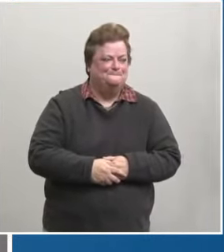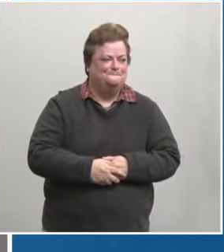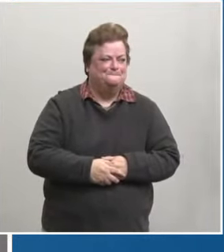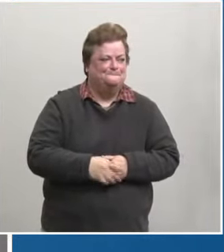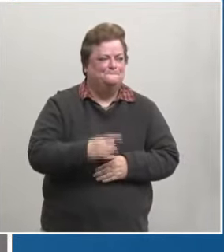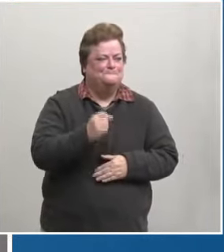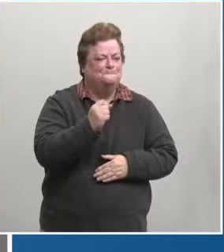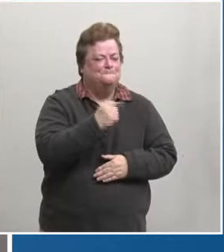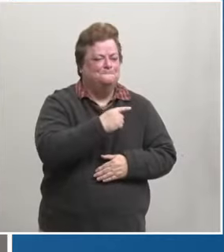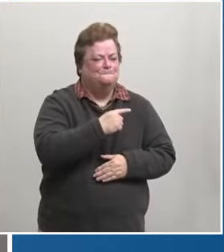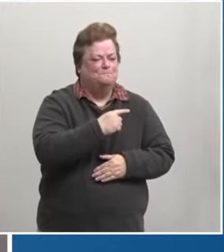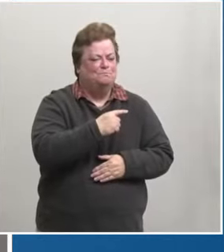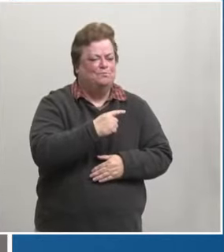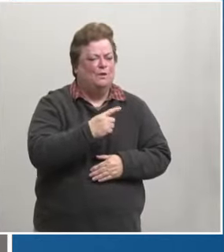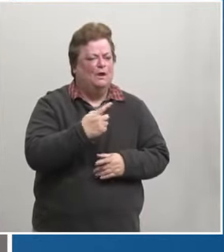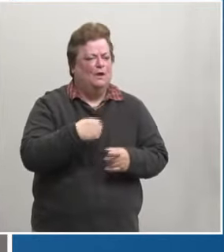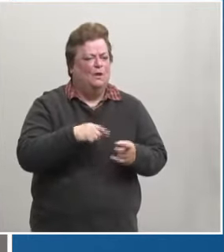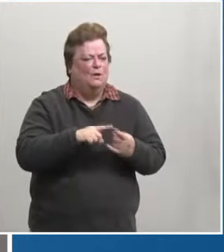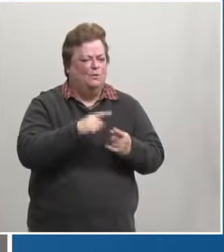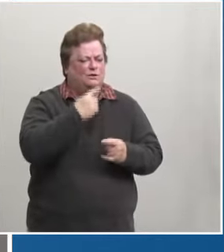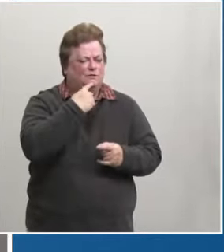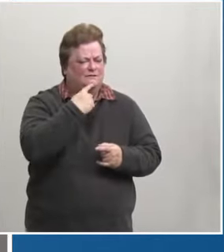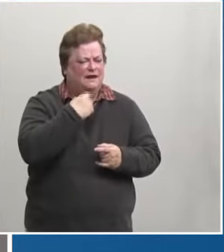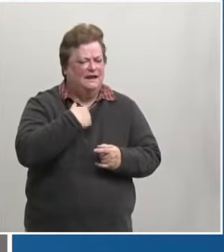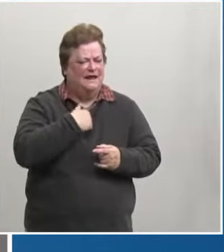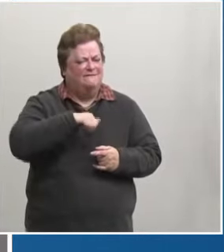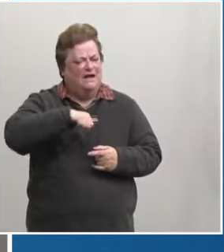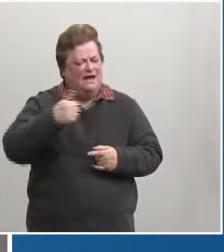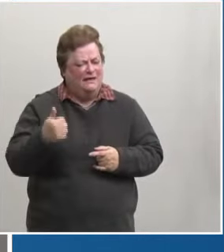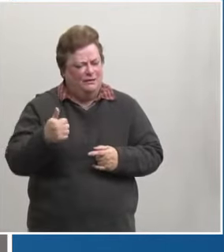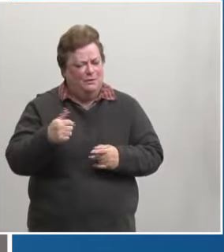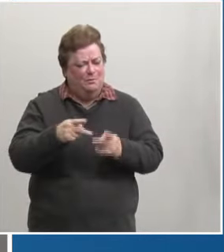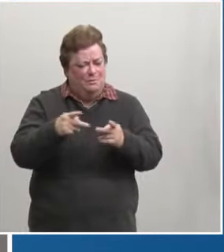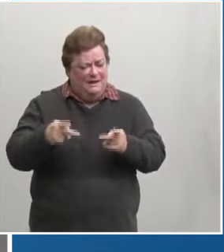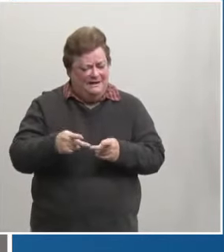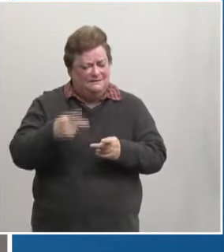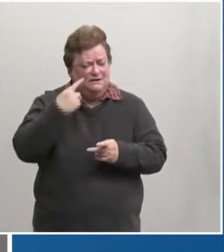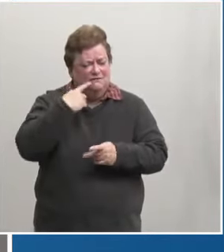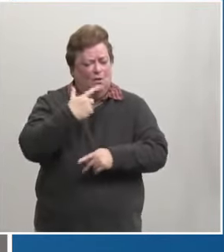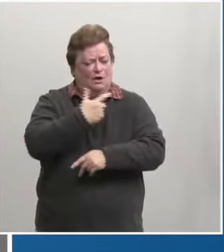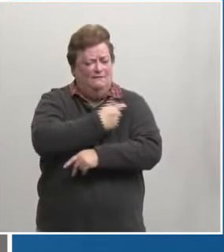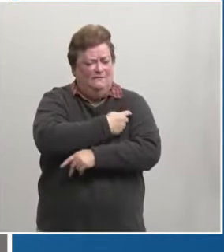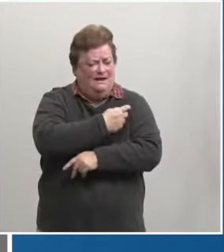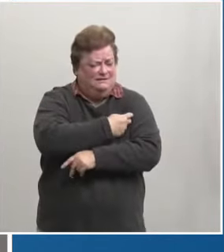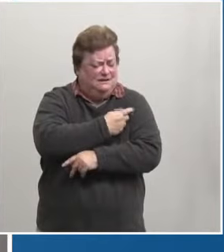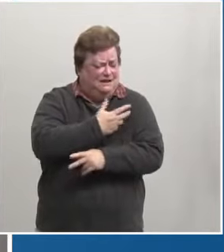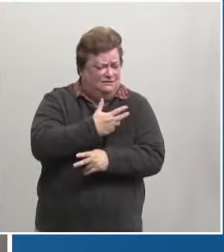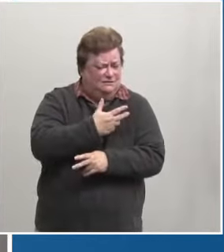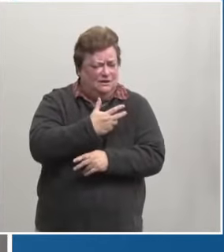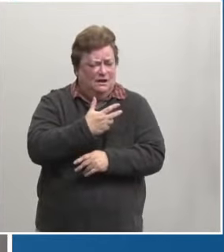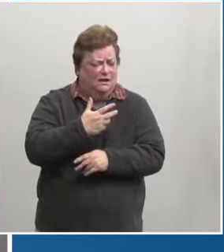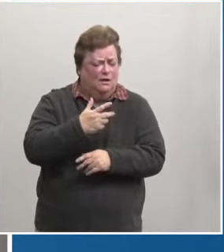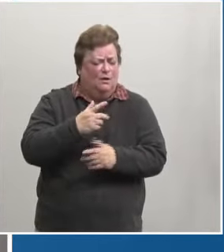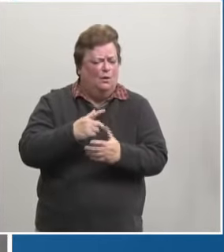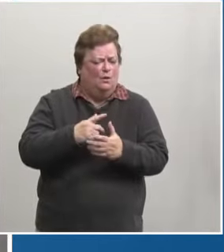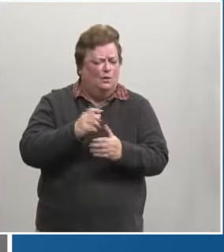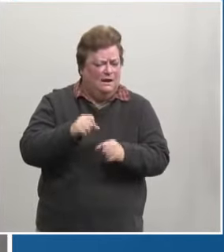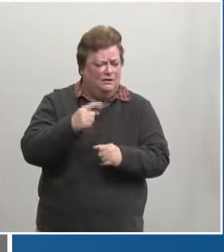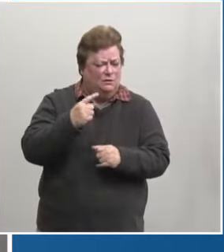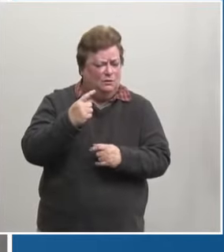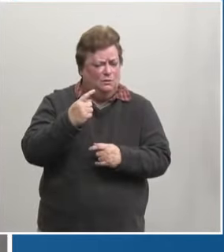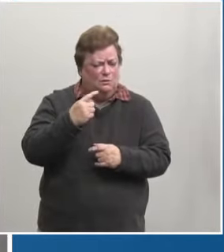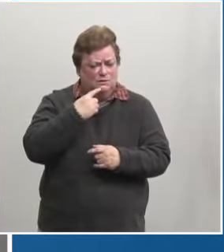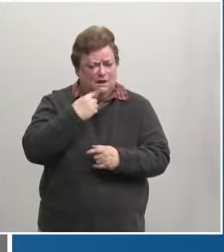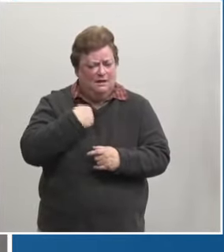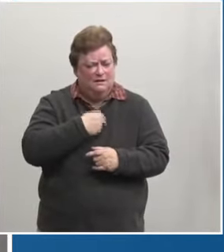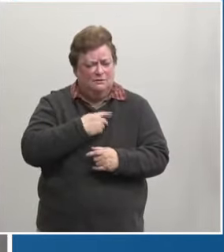Two other questions. One, you said there are some other vaccination sites being considered. Can you tell us what some of those might be and if there are